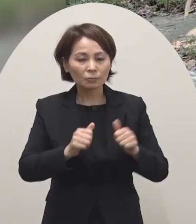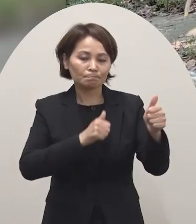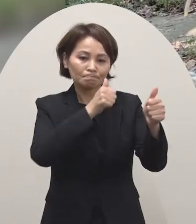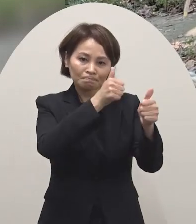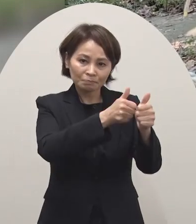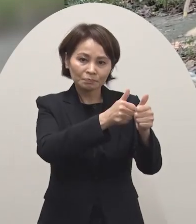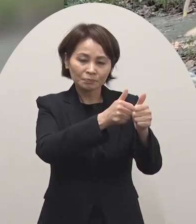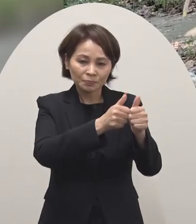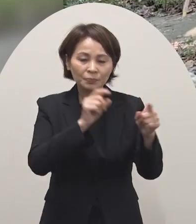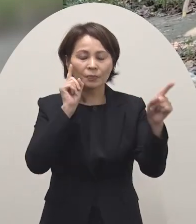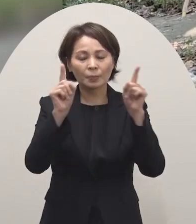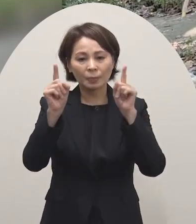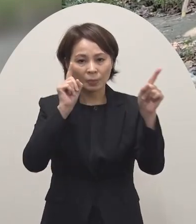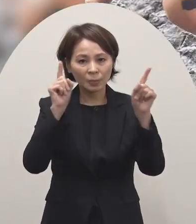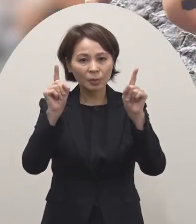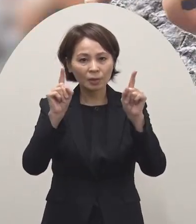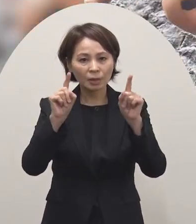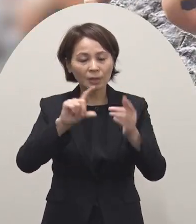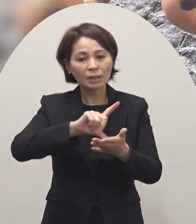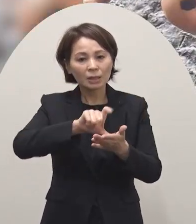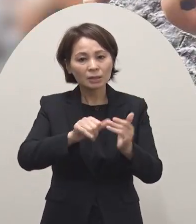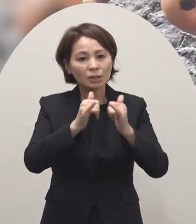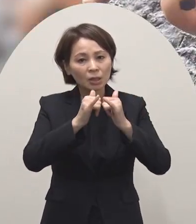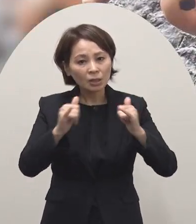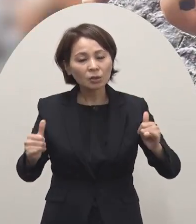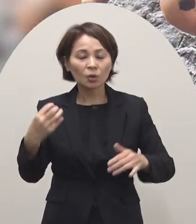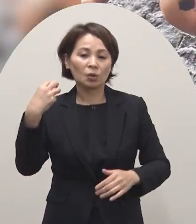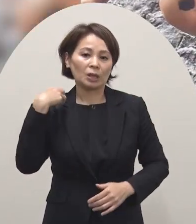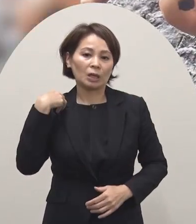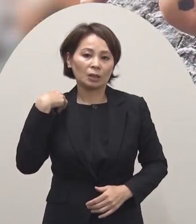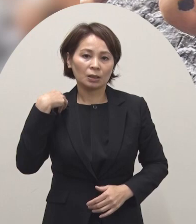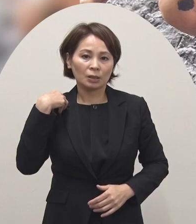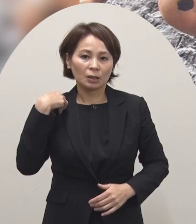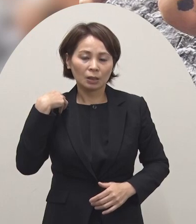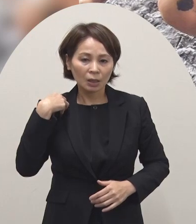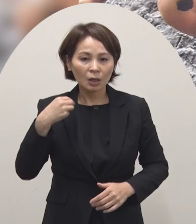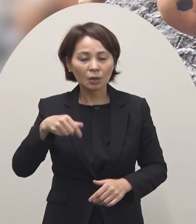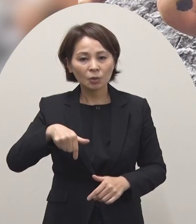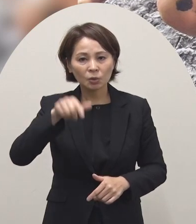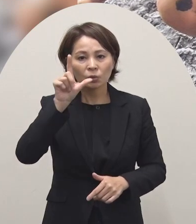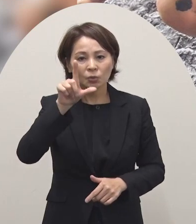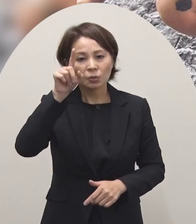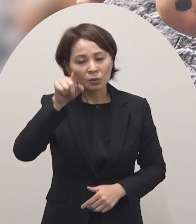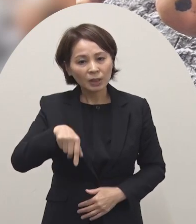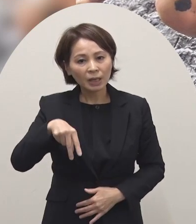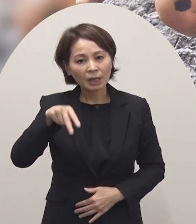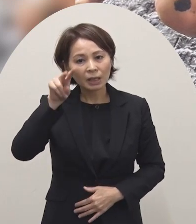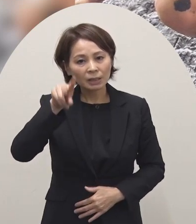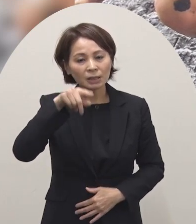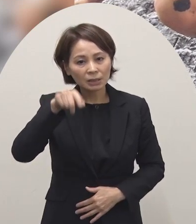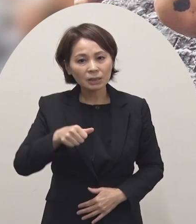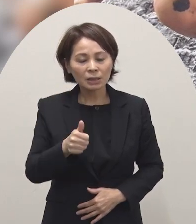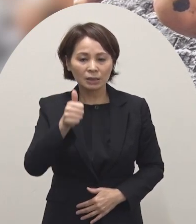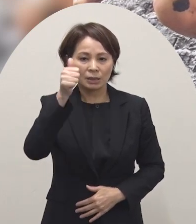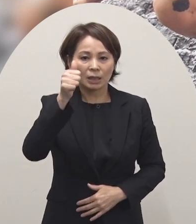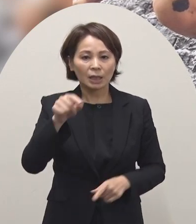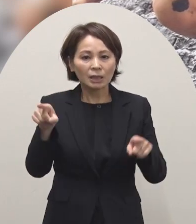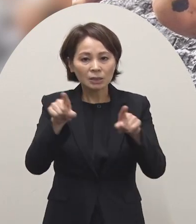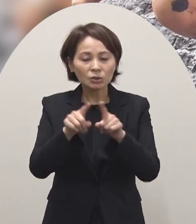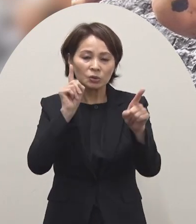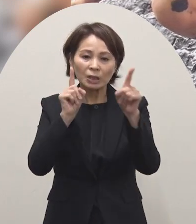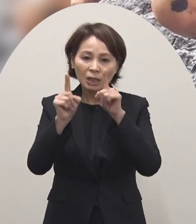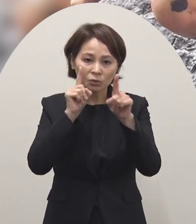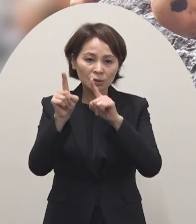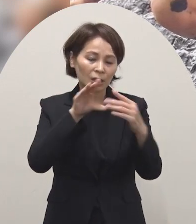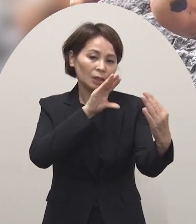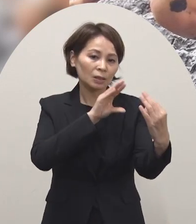play park is, let's try out what you want to try. We, the play leaders, who are mainly local residents, play together